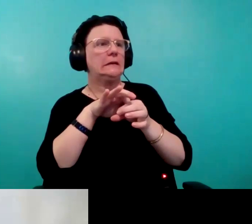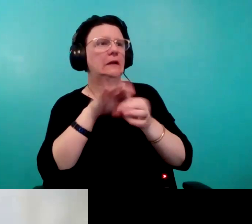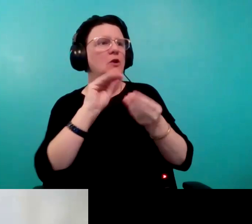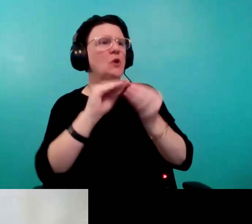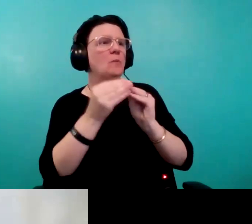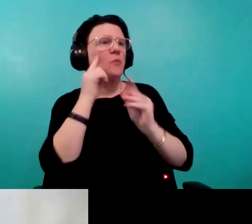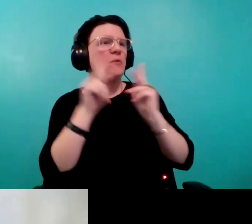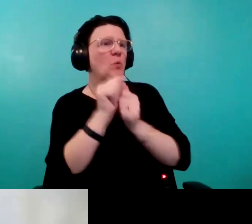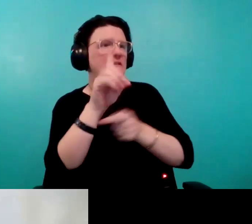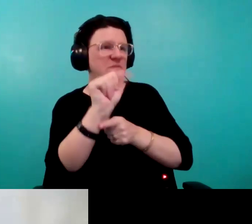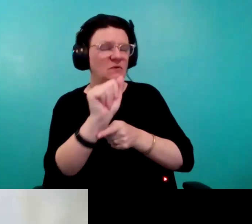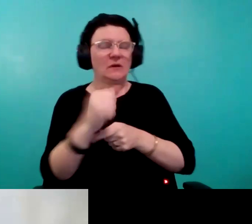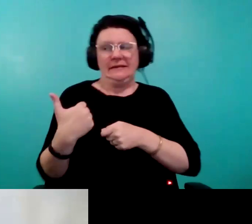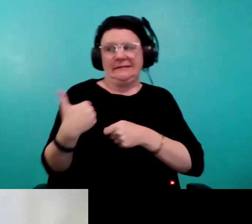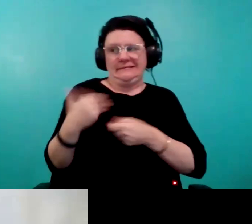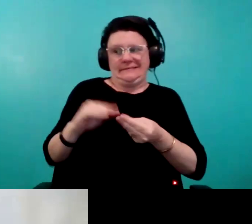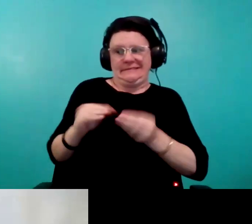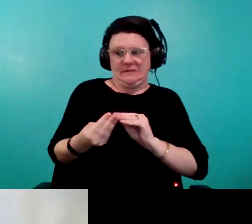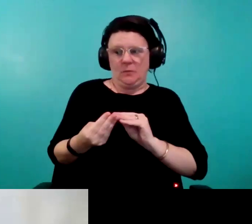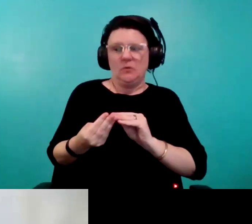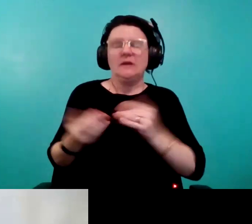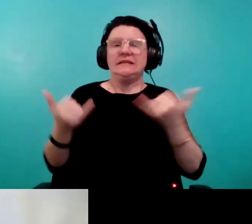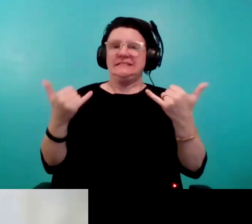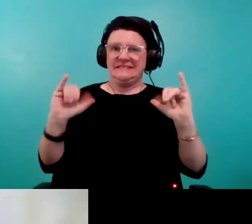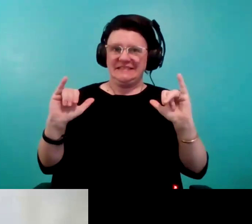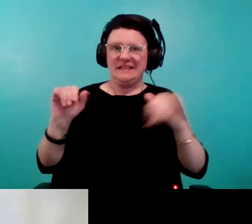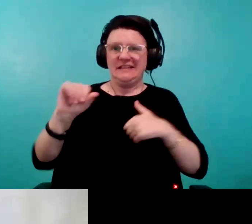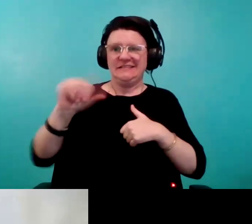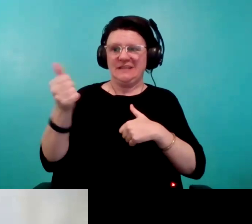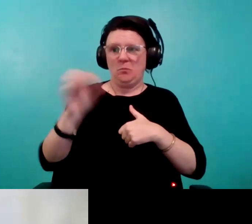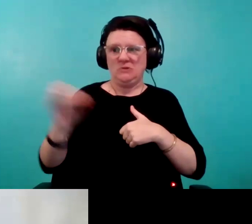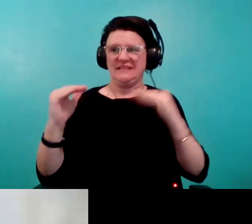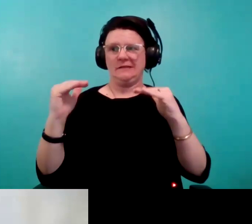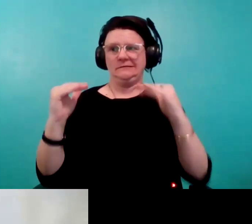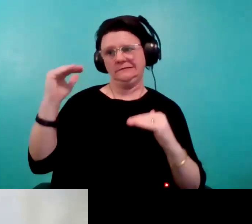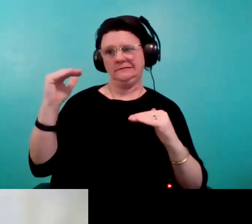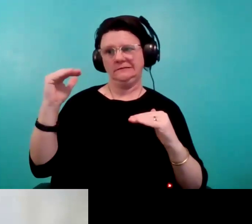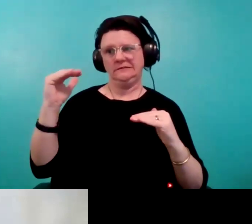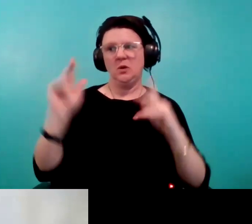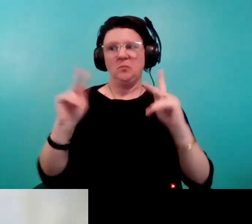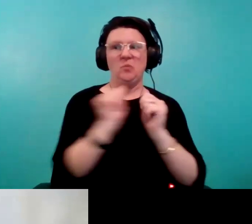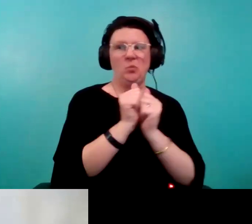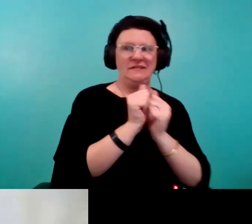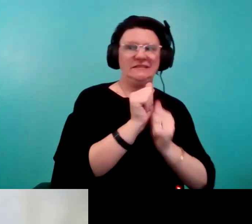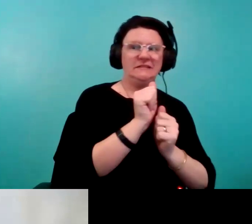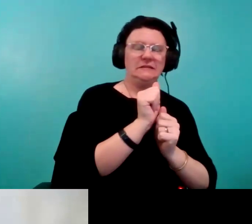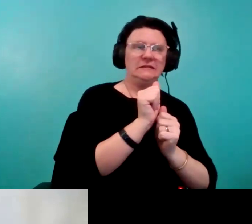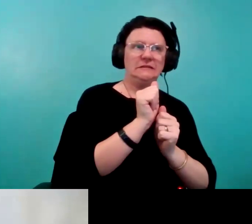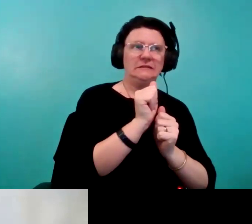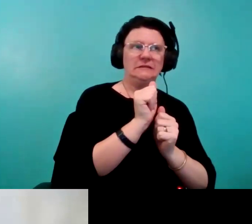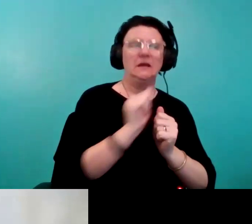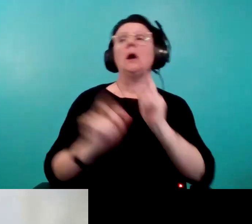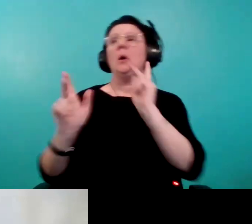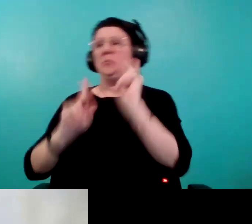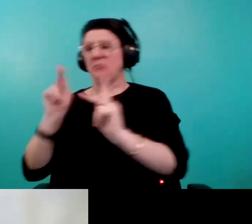And the last data that we had on it is that there's still a 10% gap for people with or without disabilities that are the same